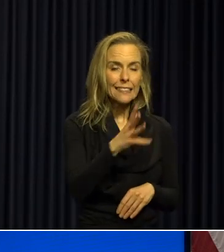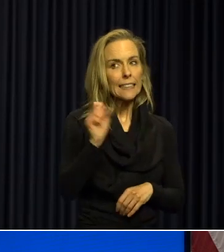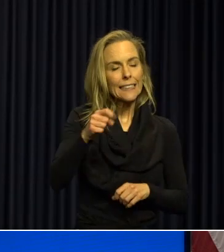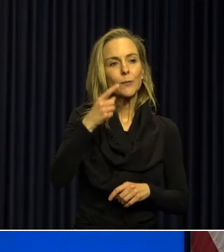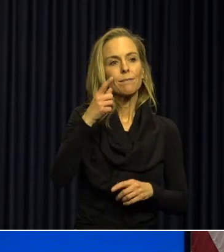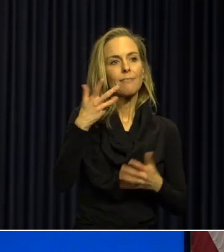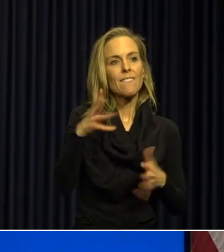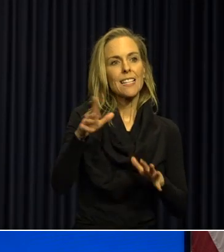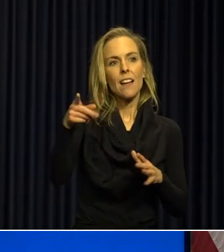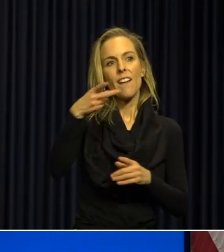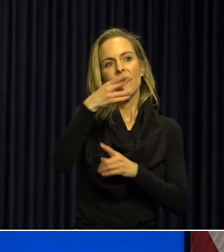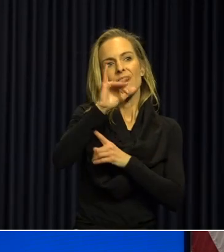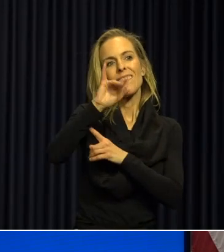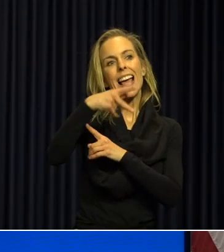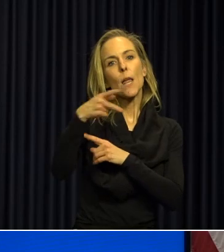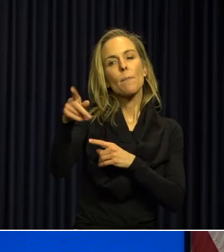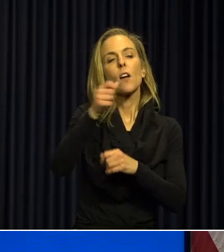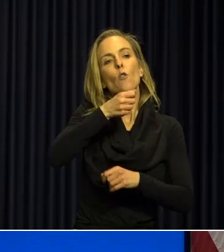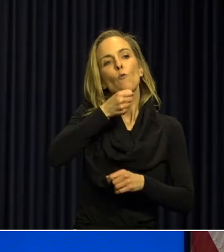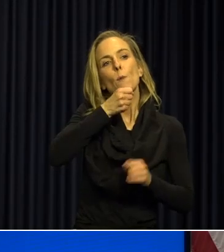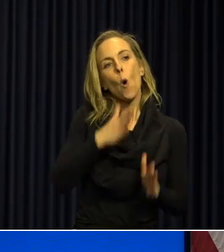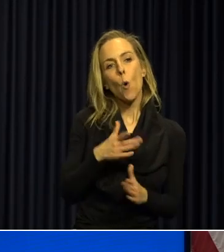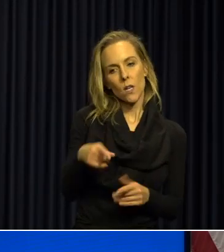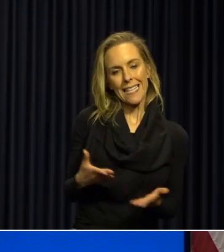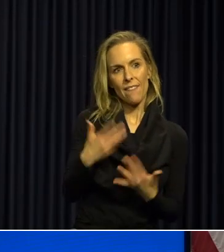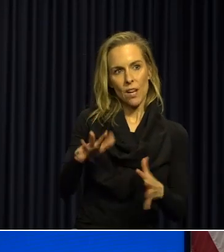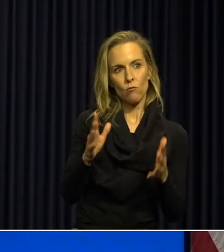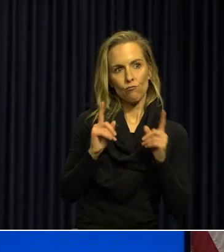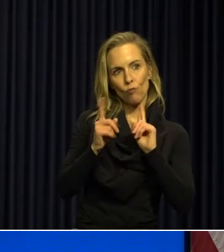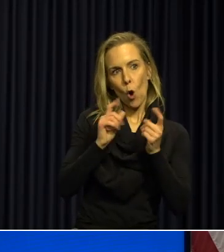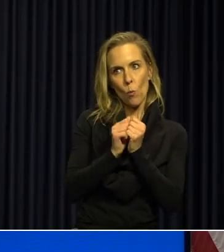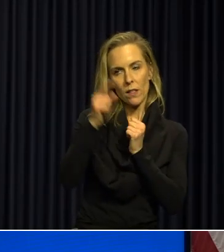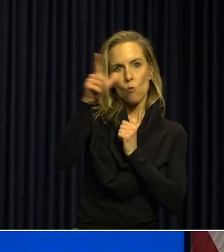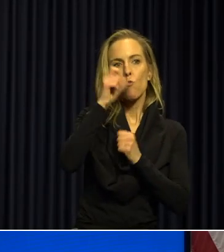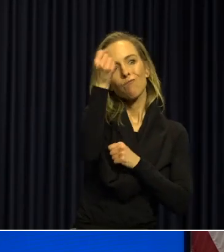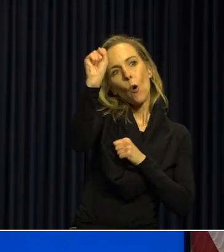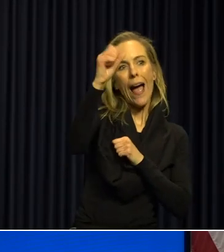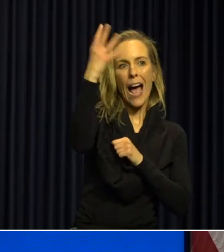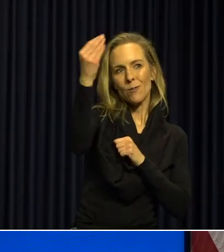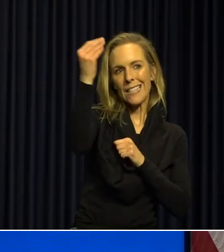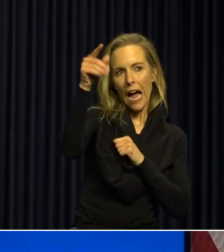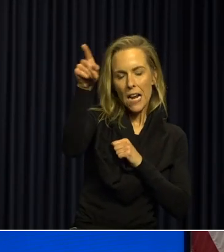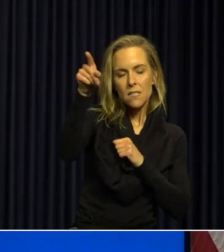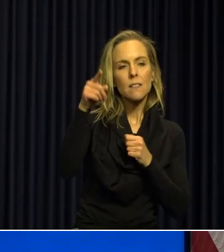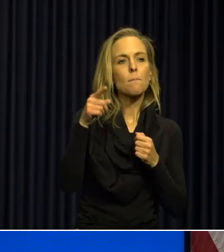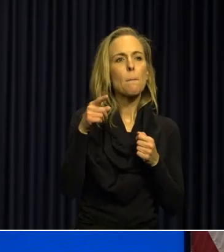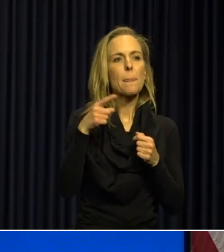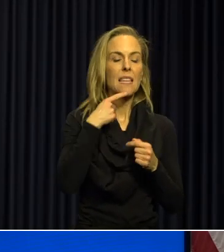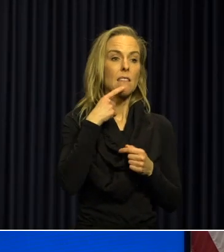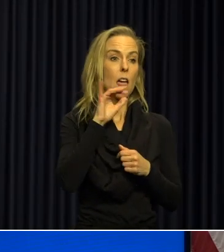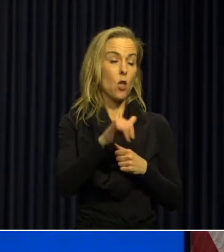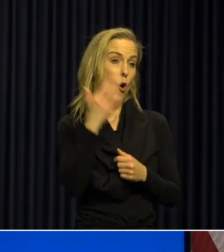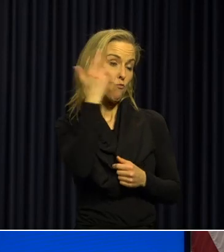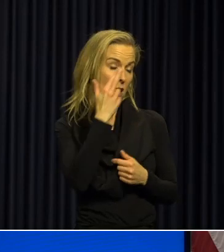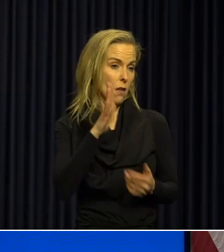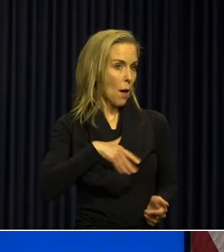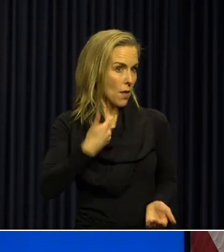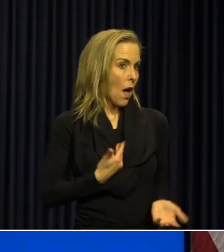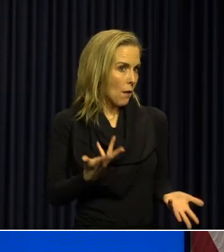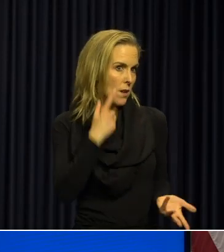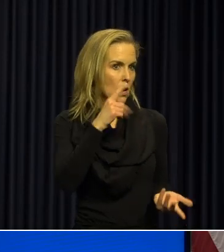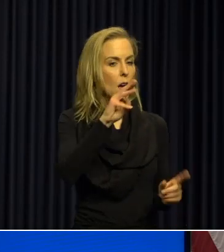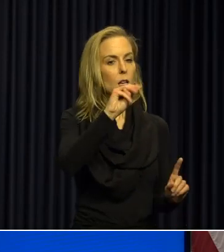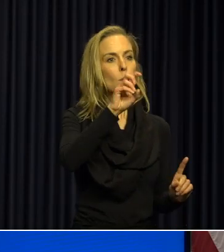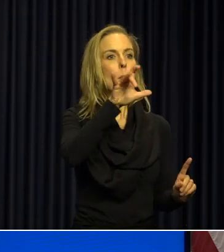has talked with them and said one of the things that they were saying to him is that Muslims were going to mosques, I